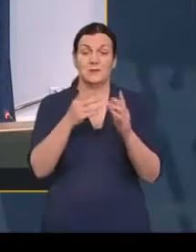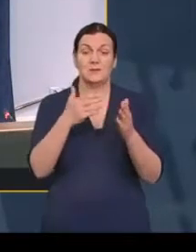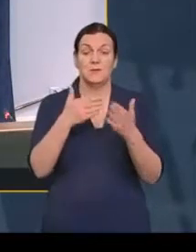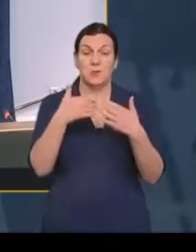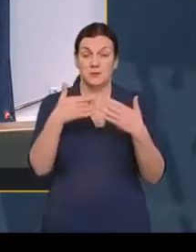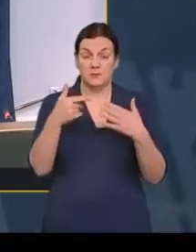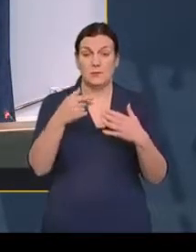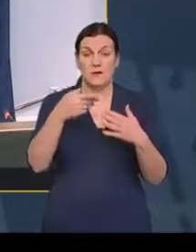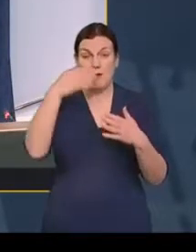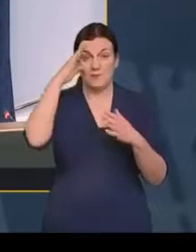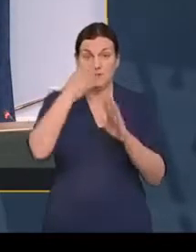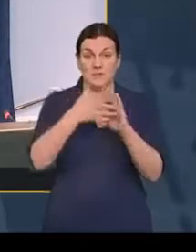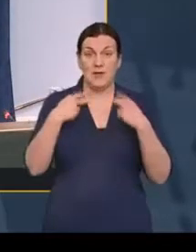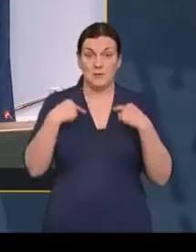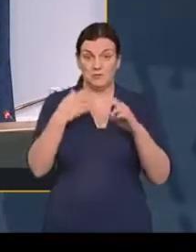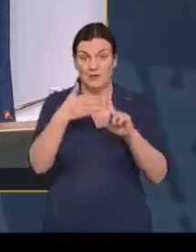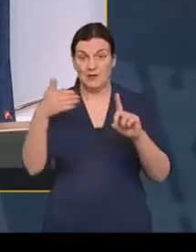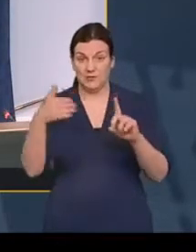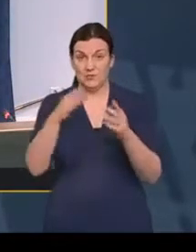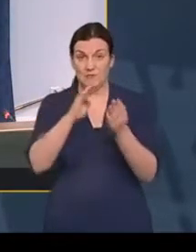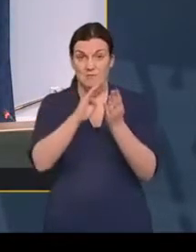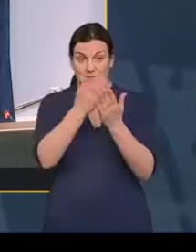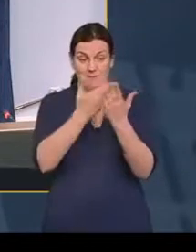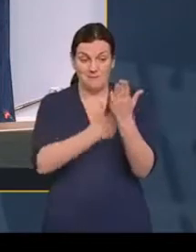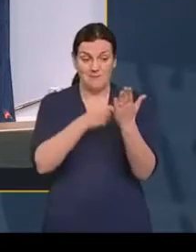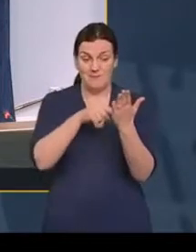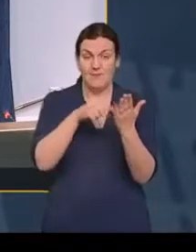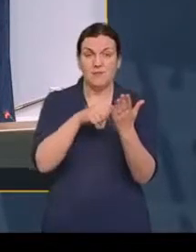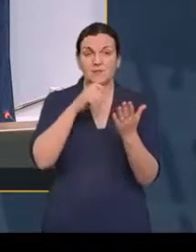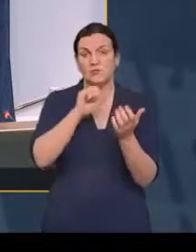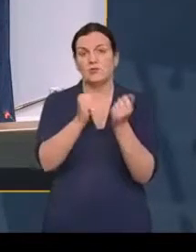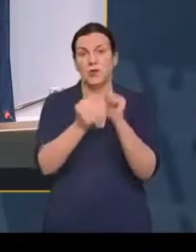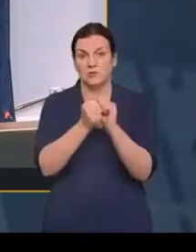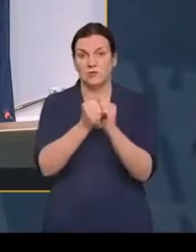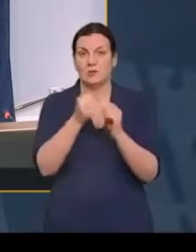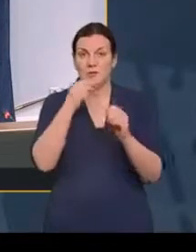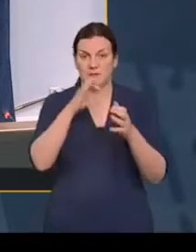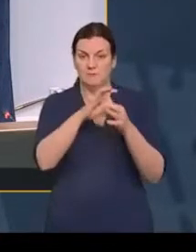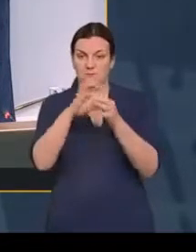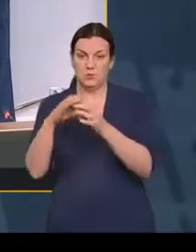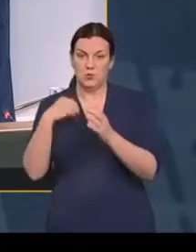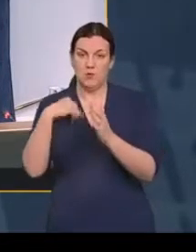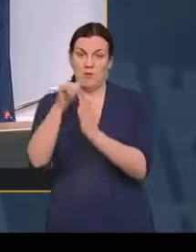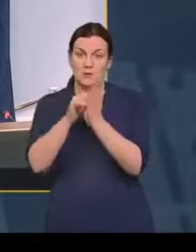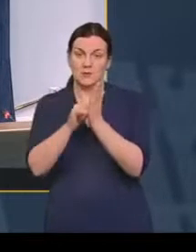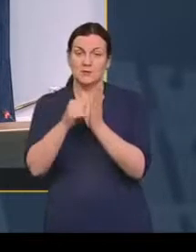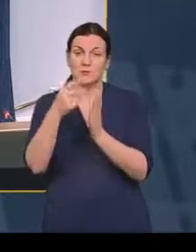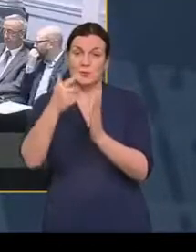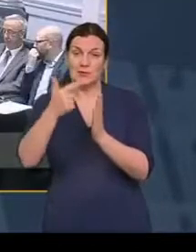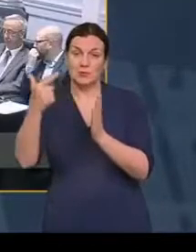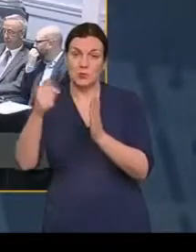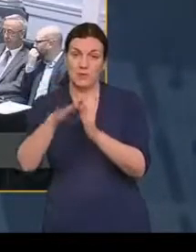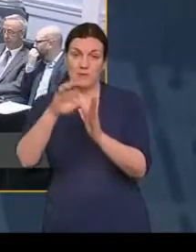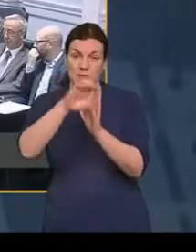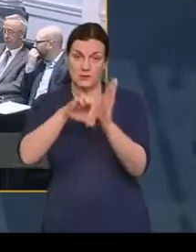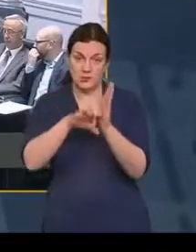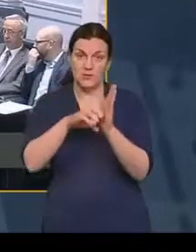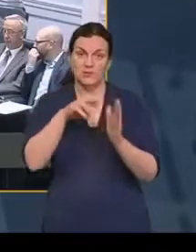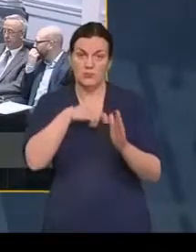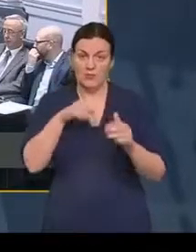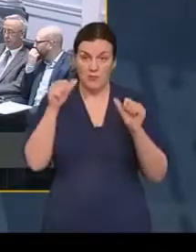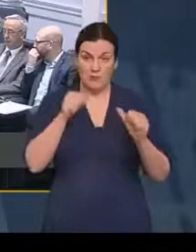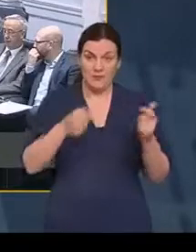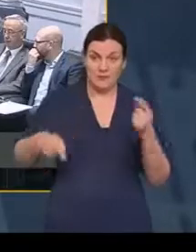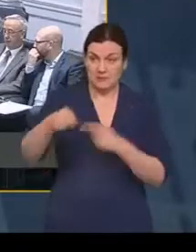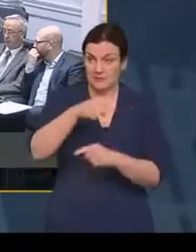the Deaf Community Bill 2016, considered by virtue of Article 20(2) of the Constitution, as a bill initiated in Dáil Éireann